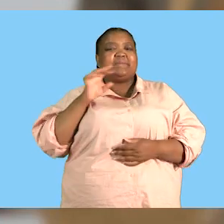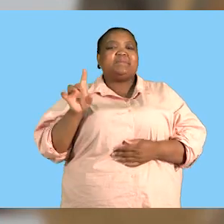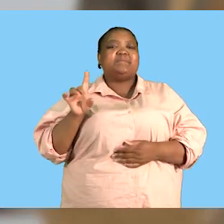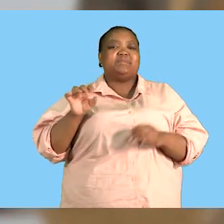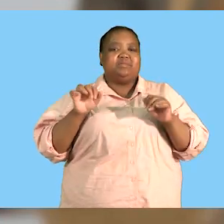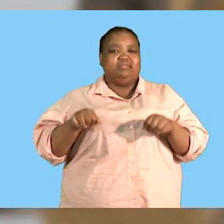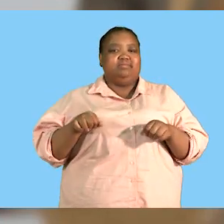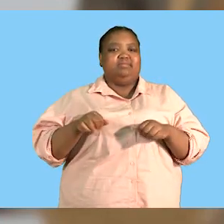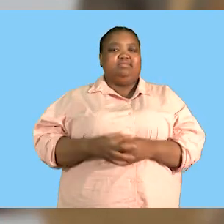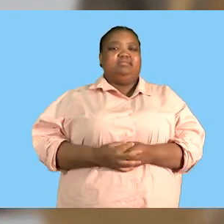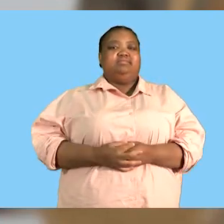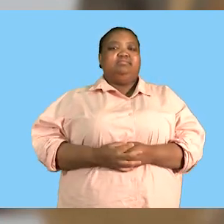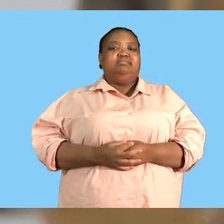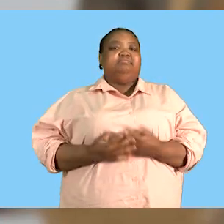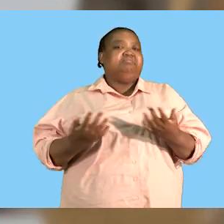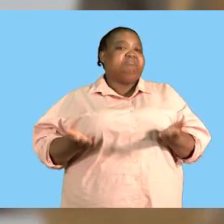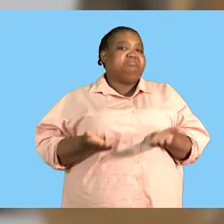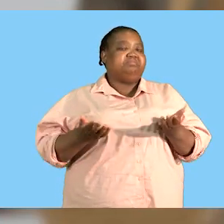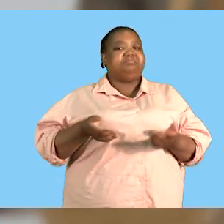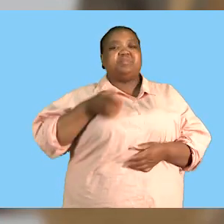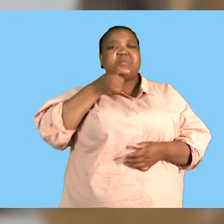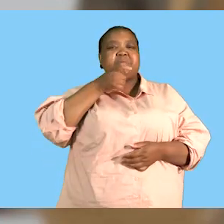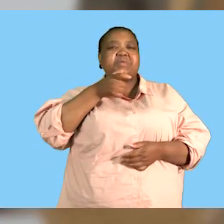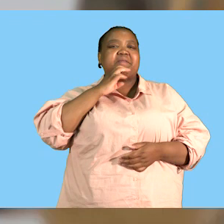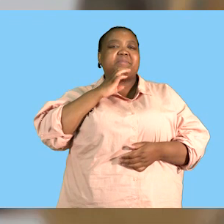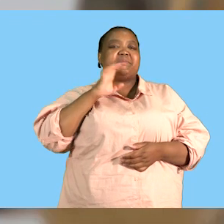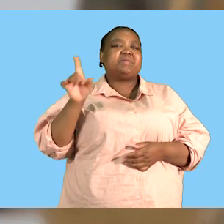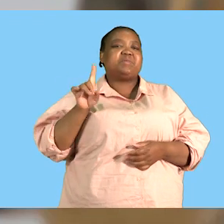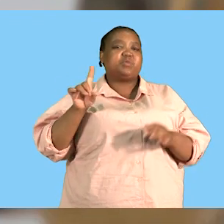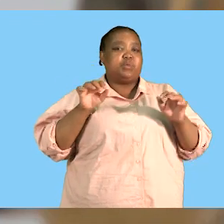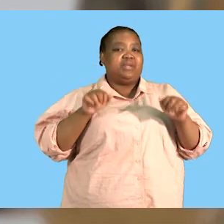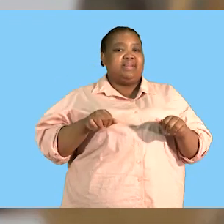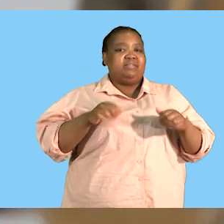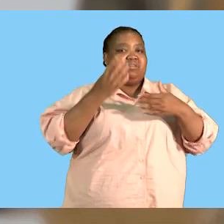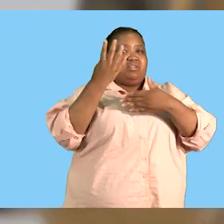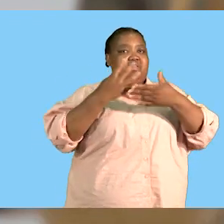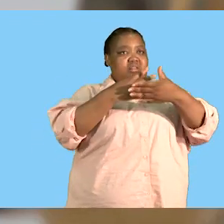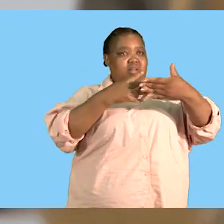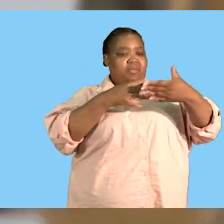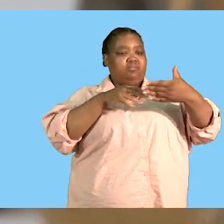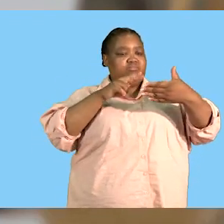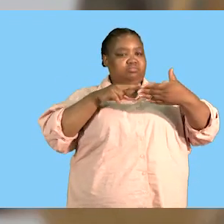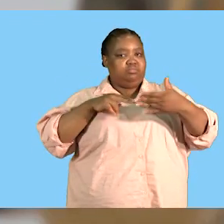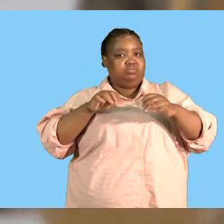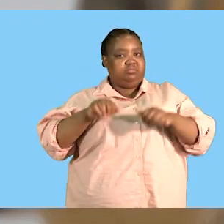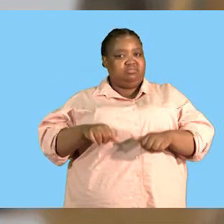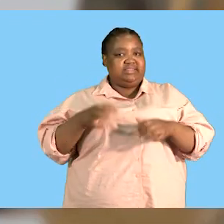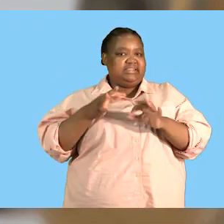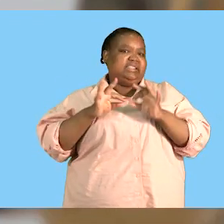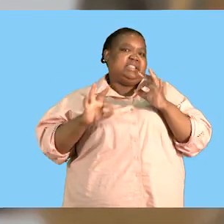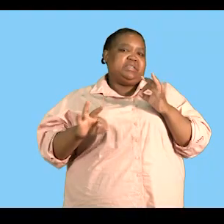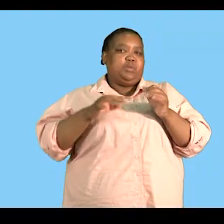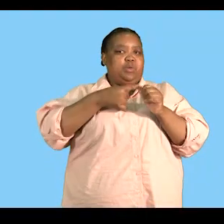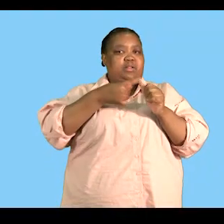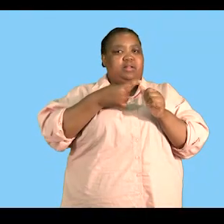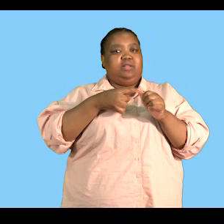that you need to know. It can be definitions, it can be reading from tables, and it can be simple